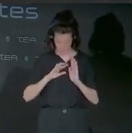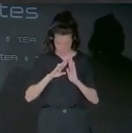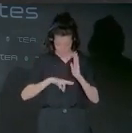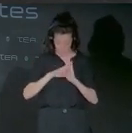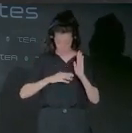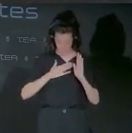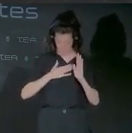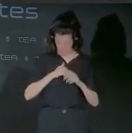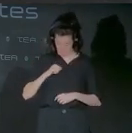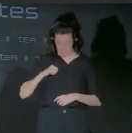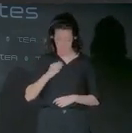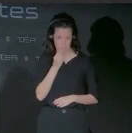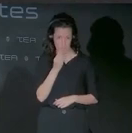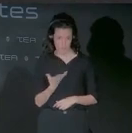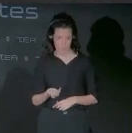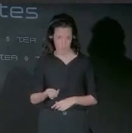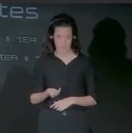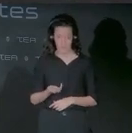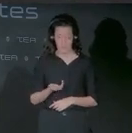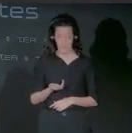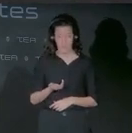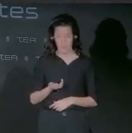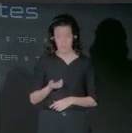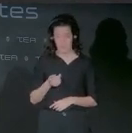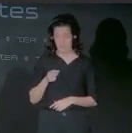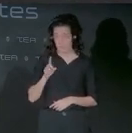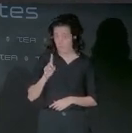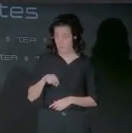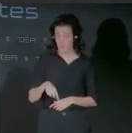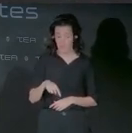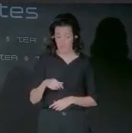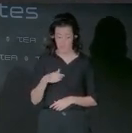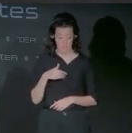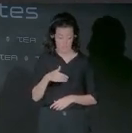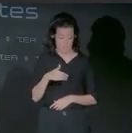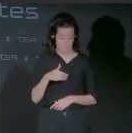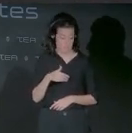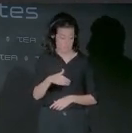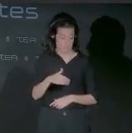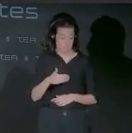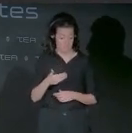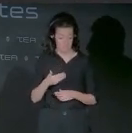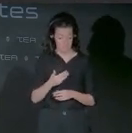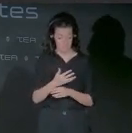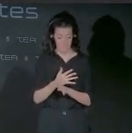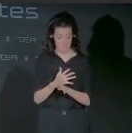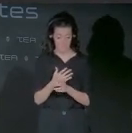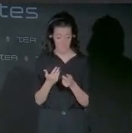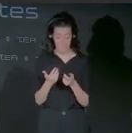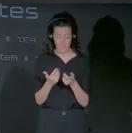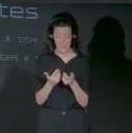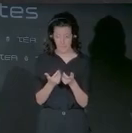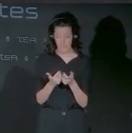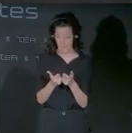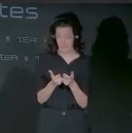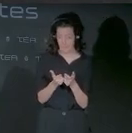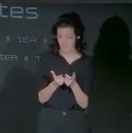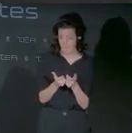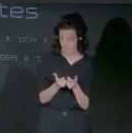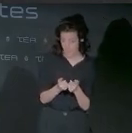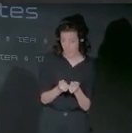the game applicable rule set moves towards more of a non-gaming but more virtual